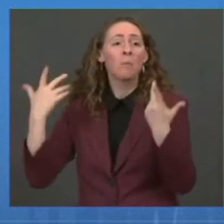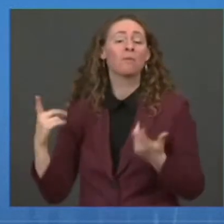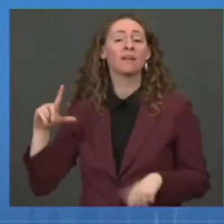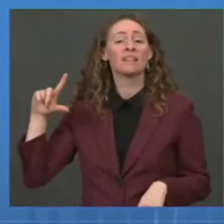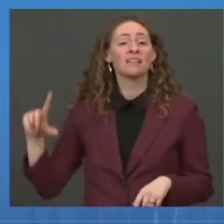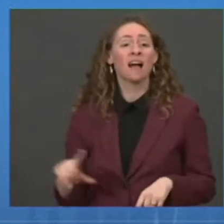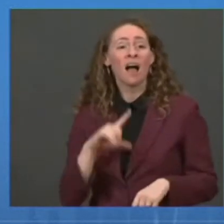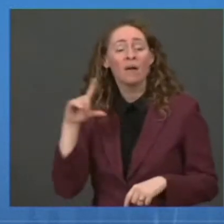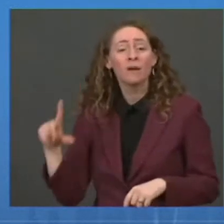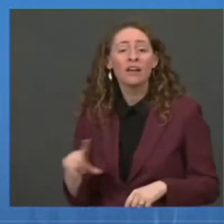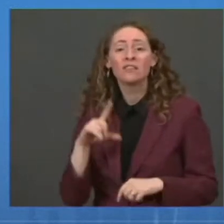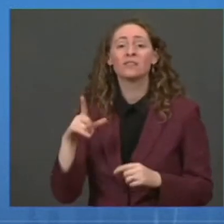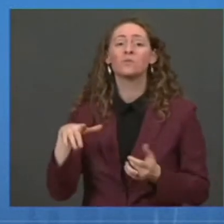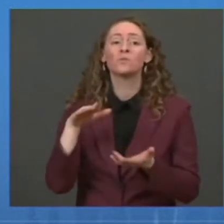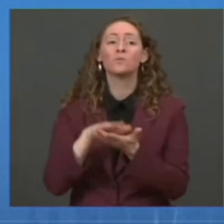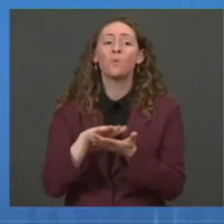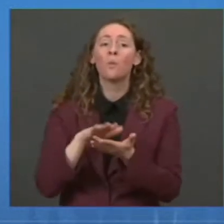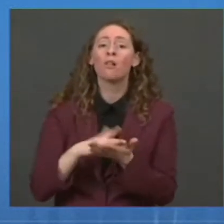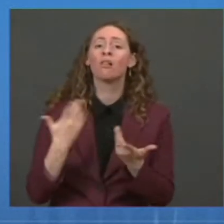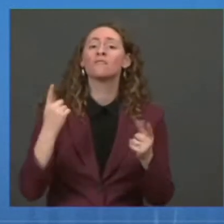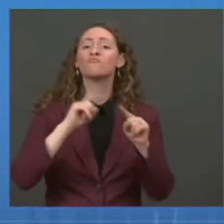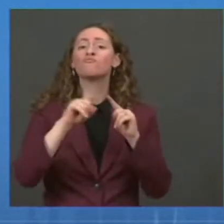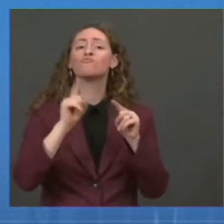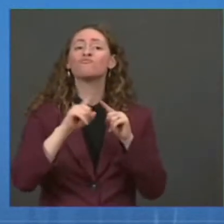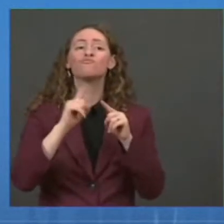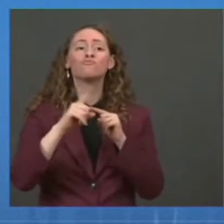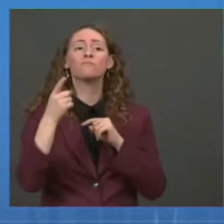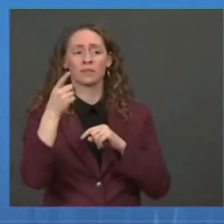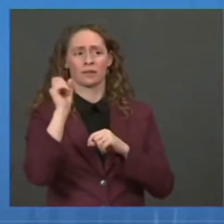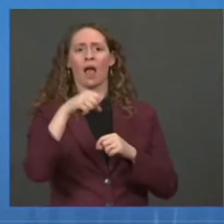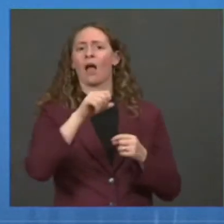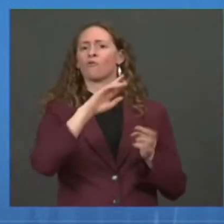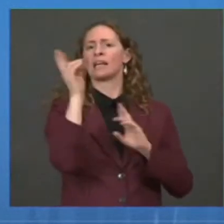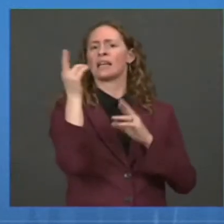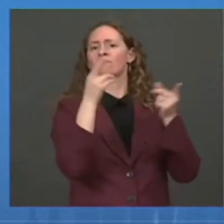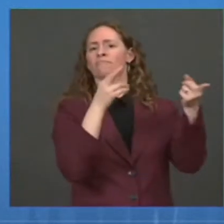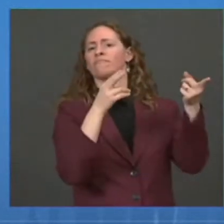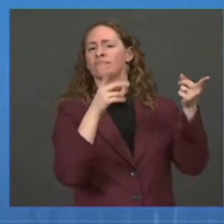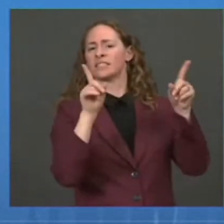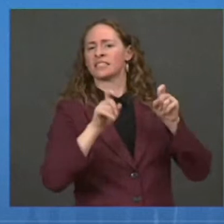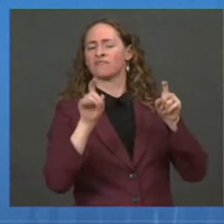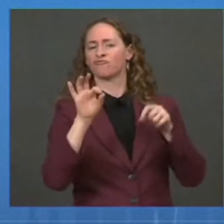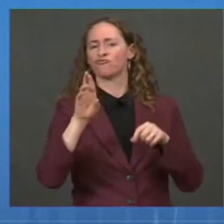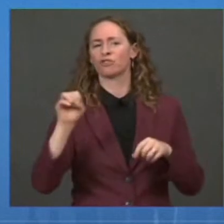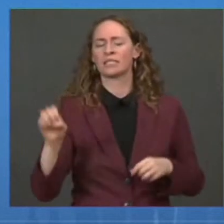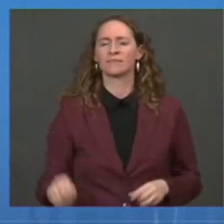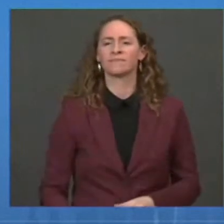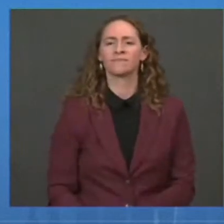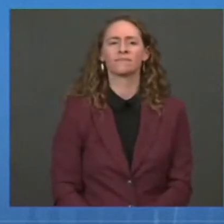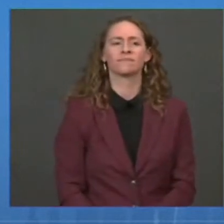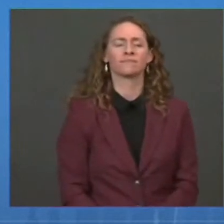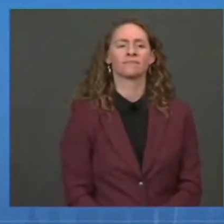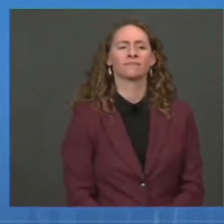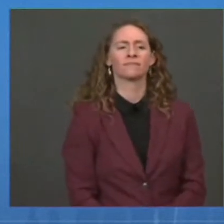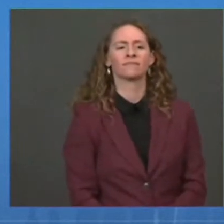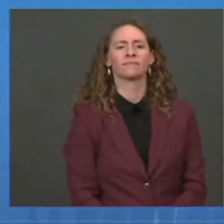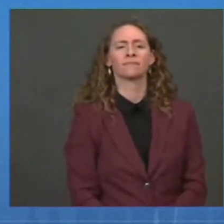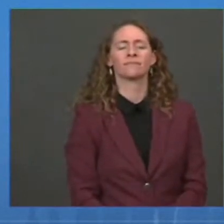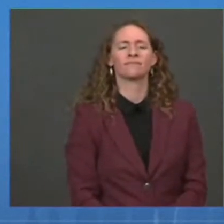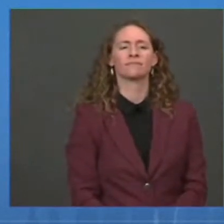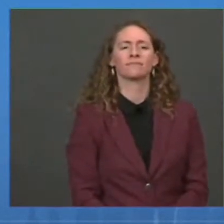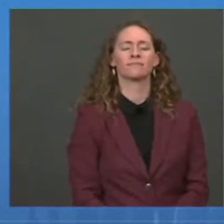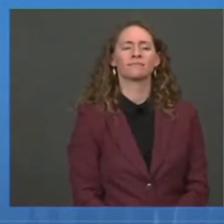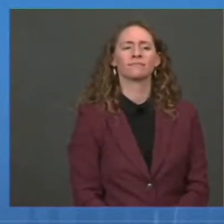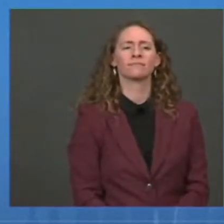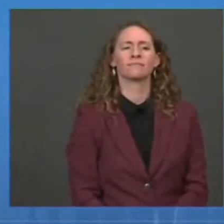test. And so since September, supply has really cranked up. We've quadrupled the supply of at-home tests. The FDA